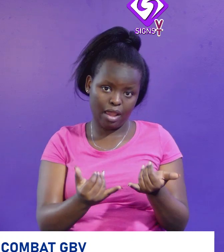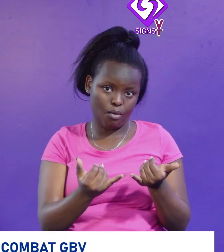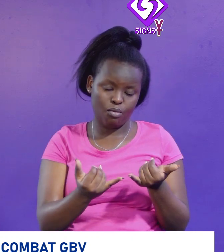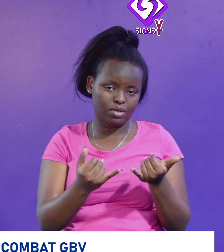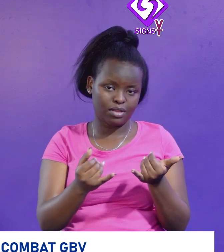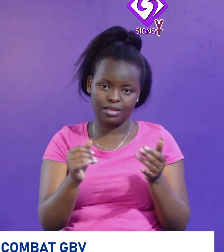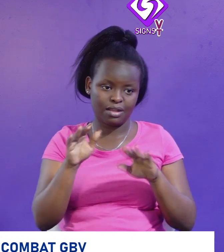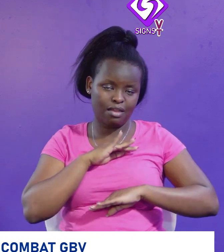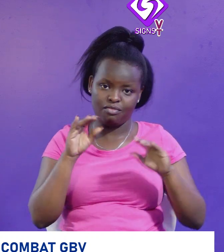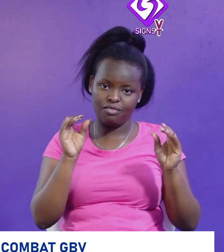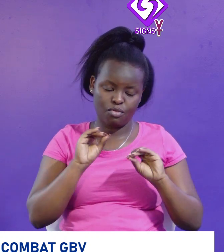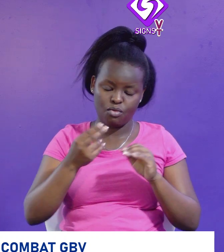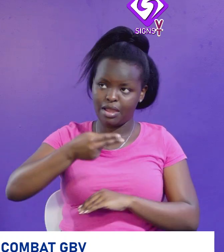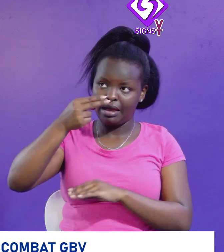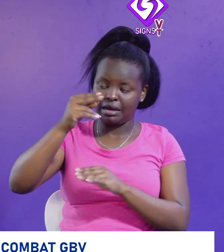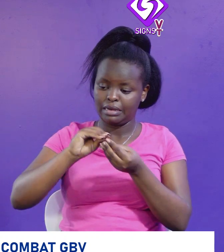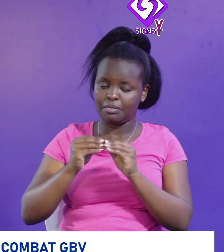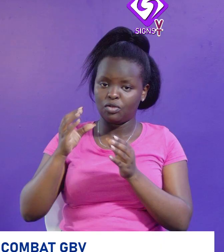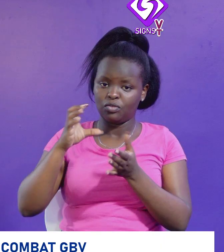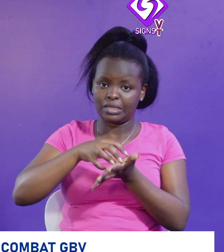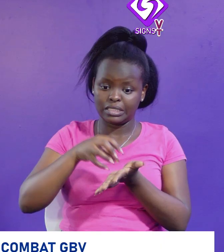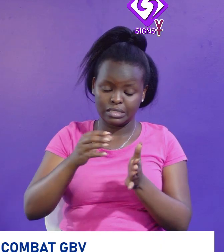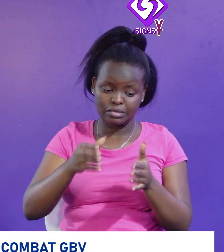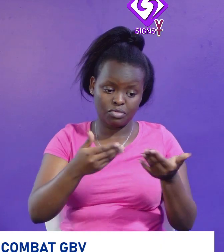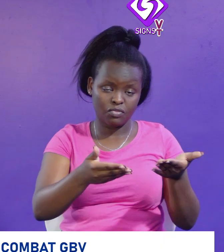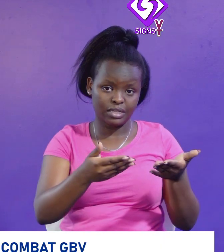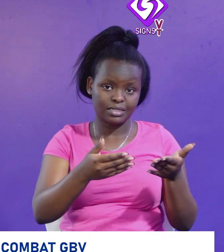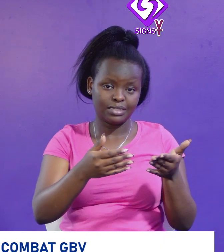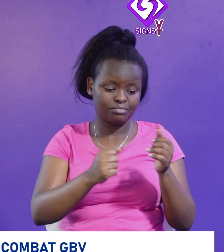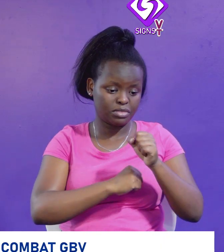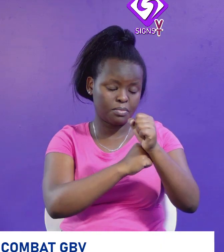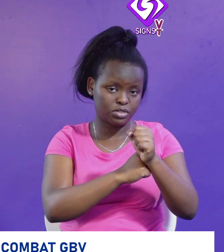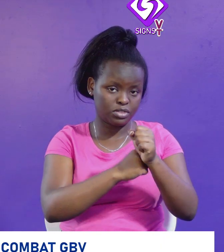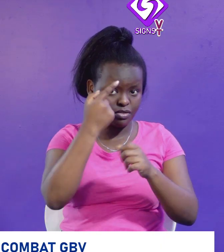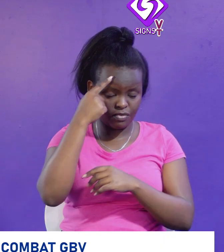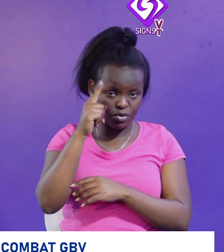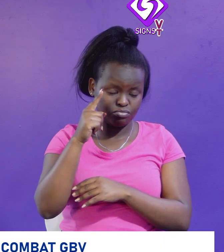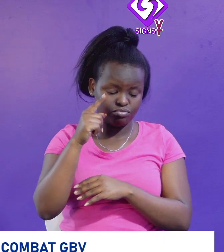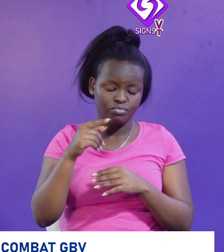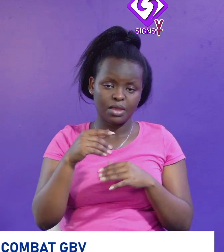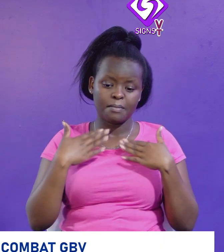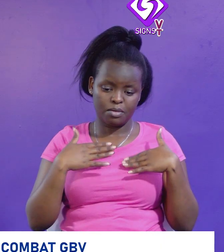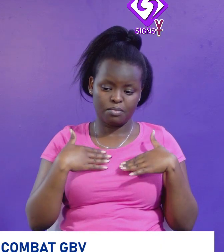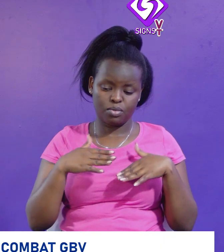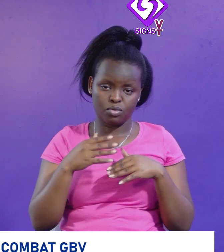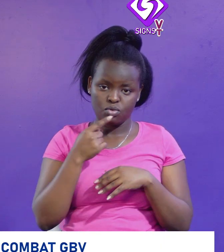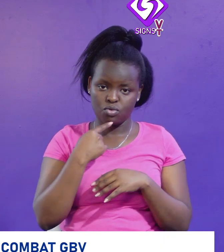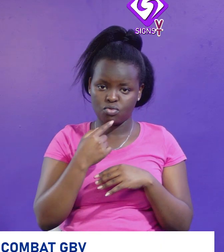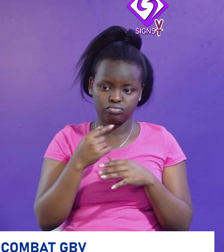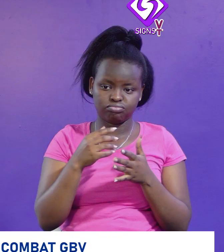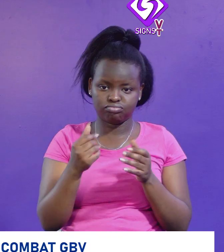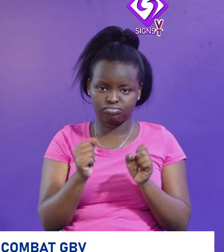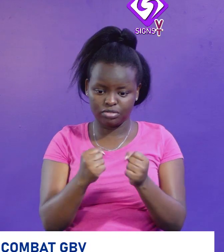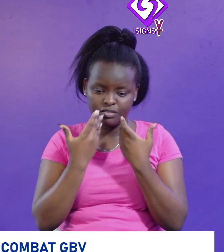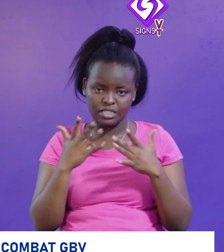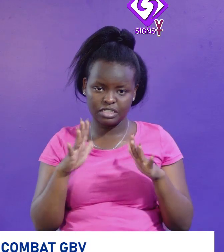of cases and provide adequate support for survivors. Speaking at a forum, a coalition of female leaders